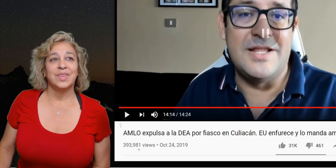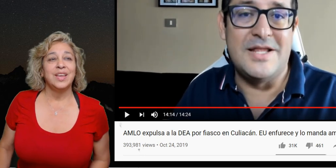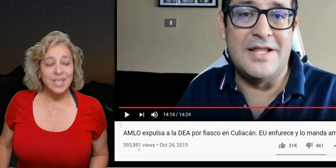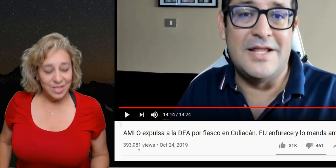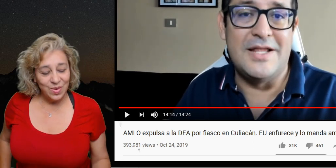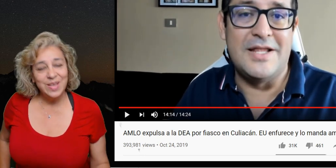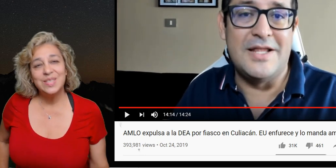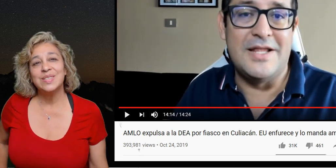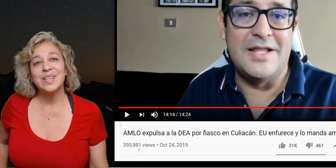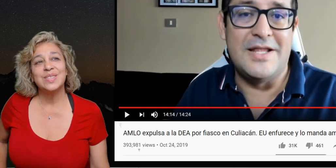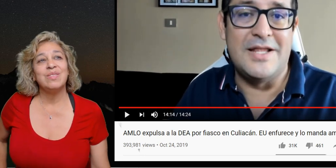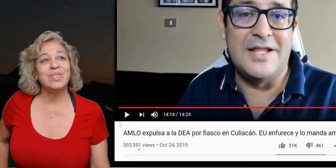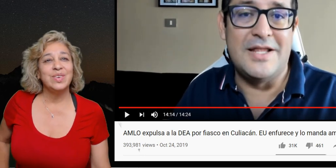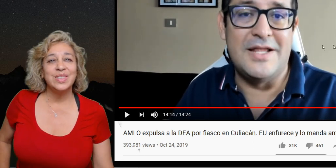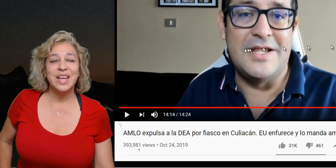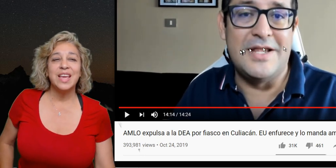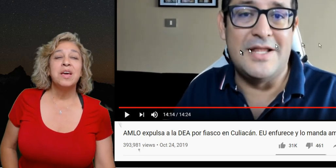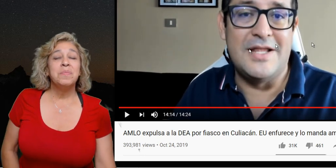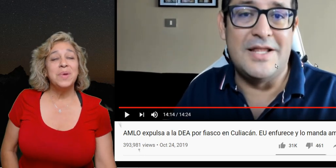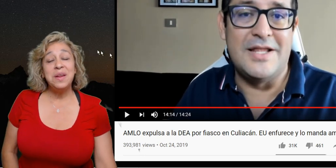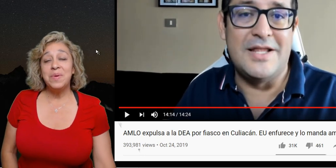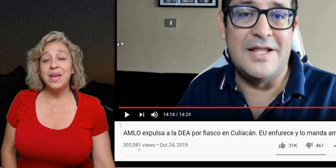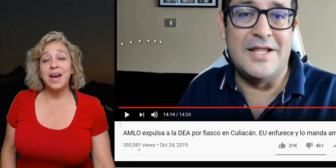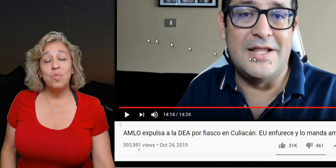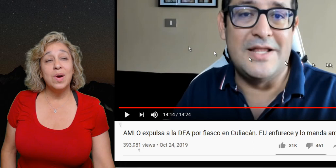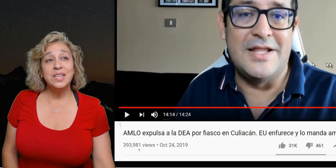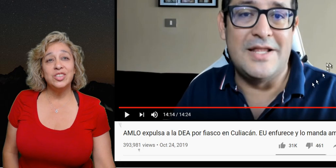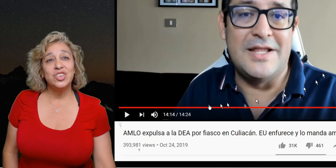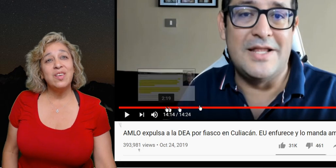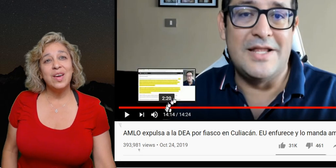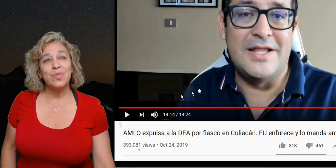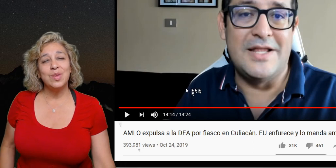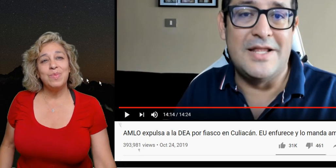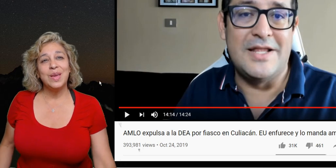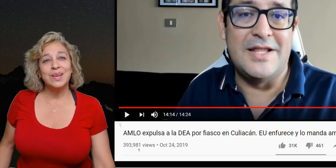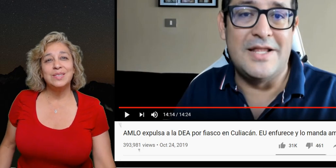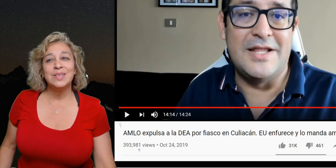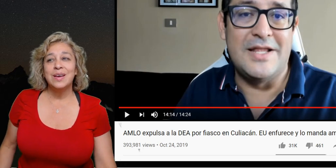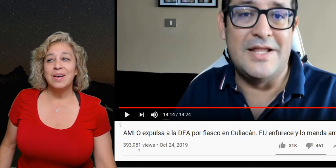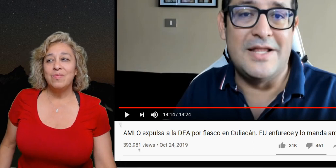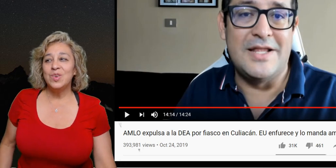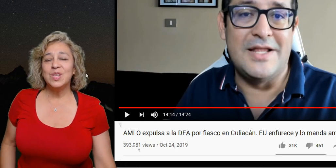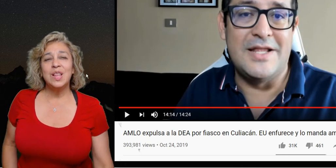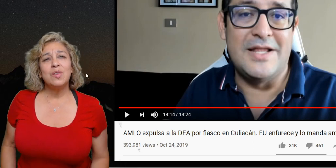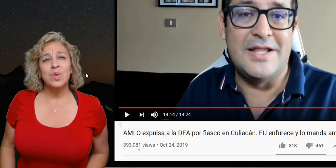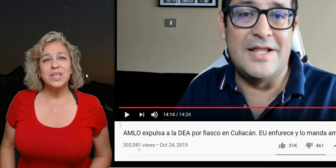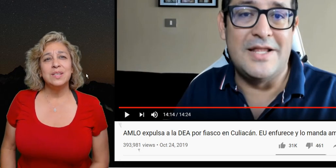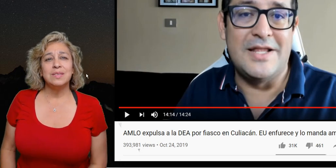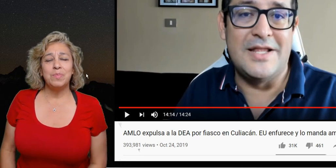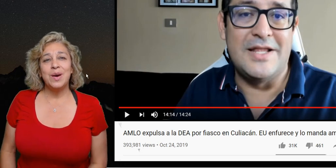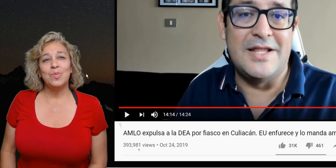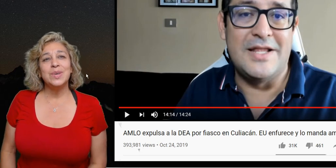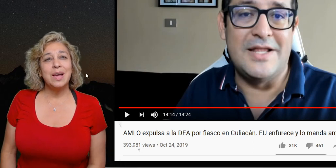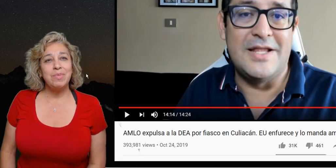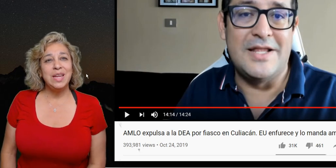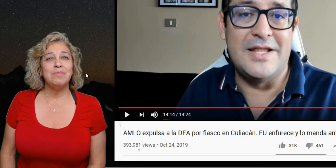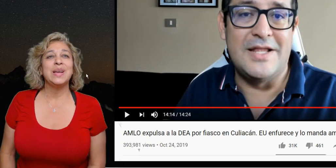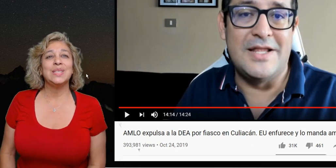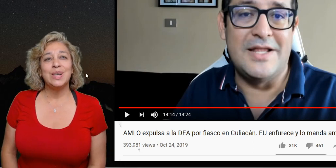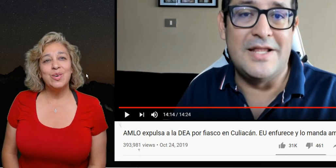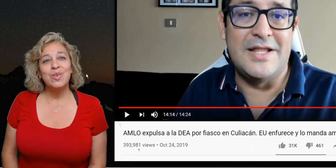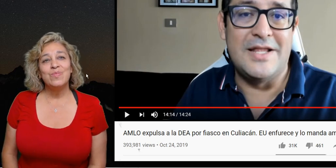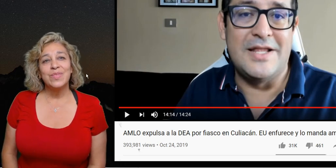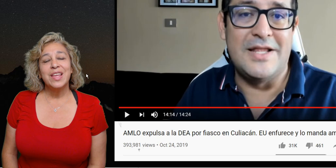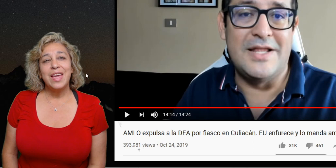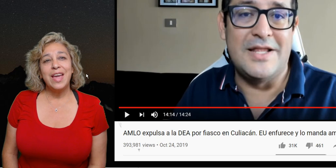día. So he says that's all for today. But anyway, I wanted to share that with you because there's a lot of questions about what's happening in